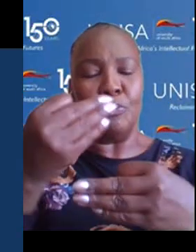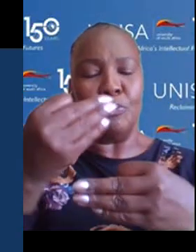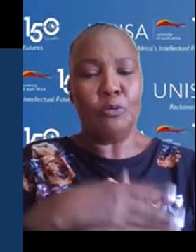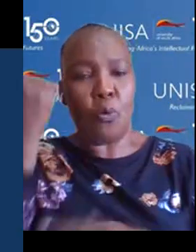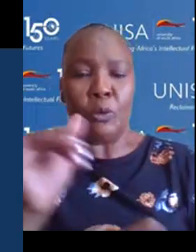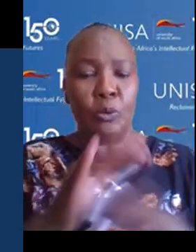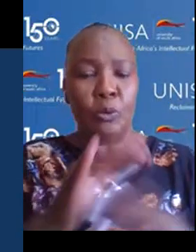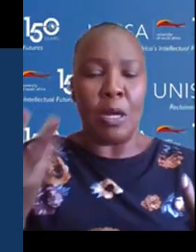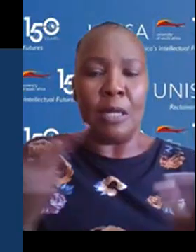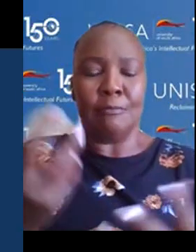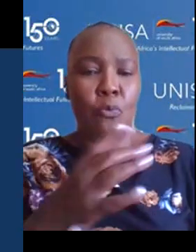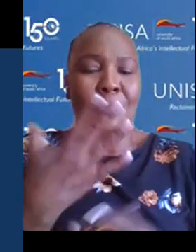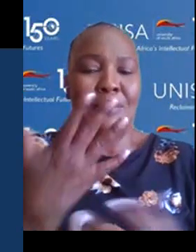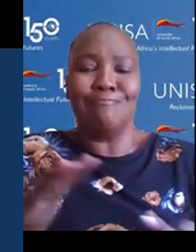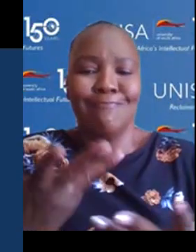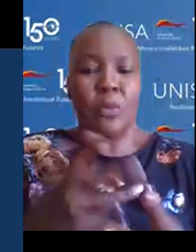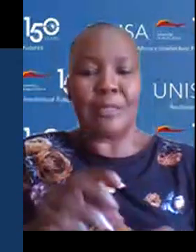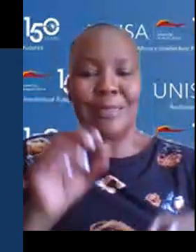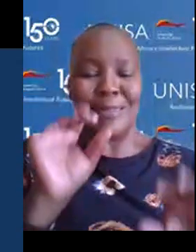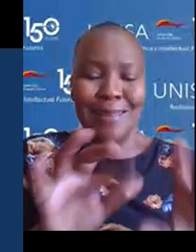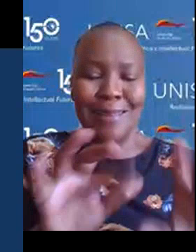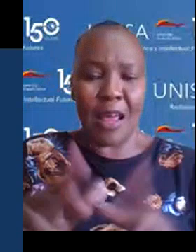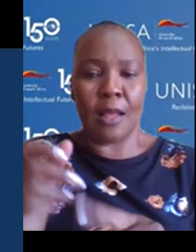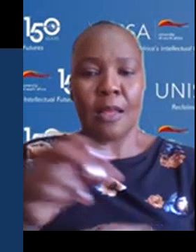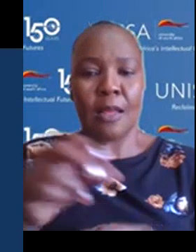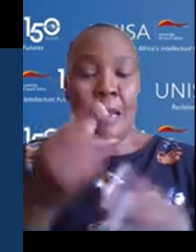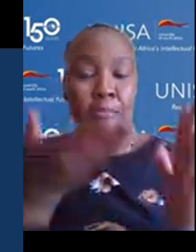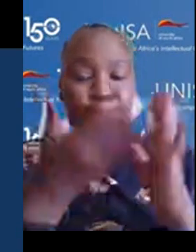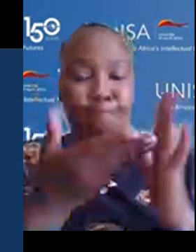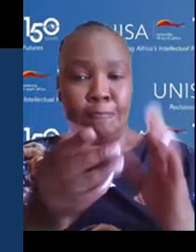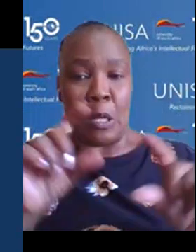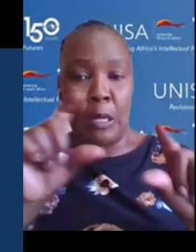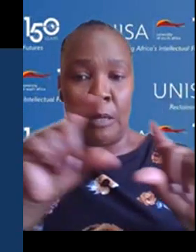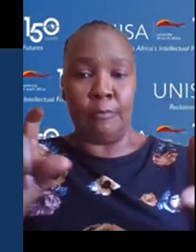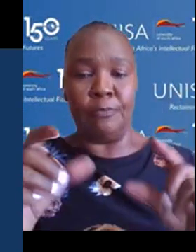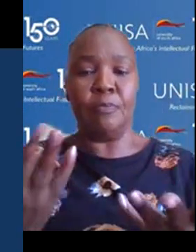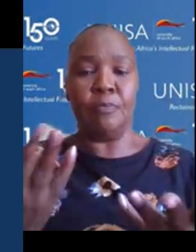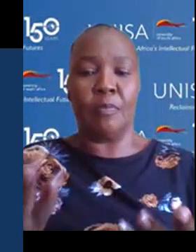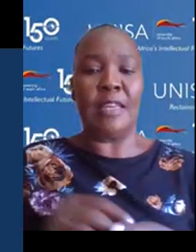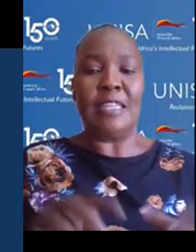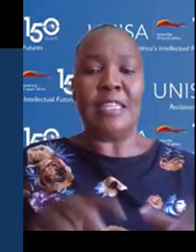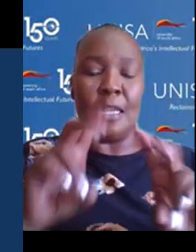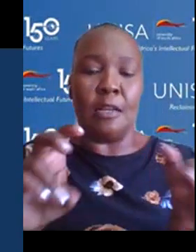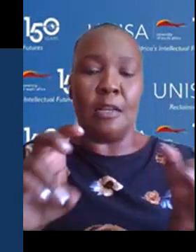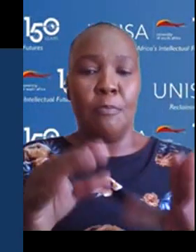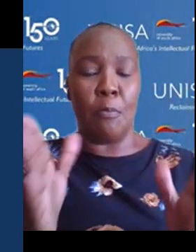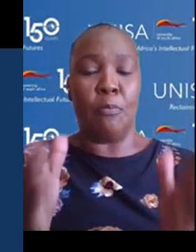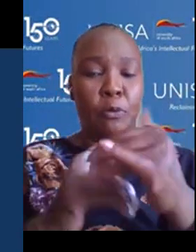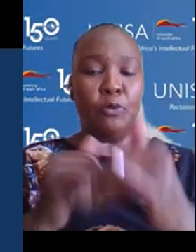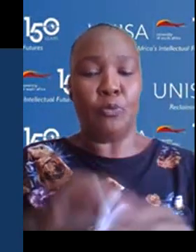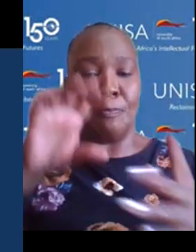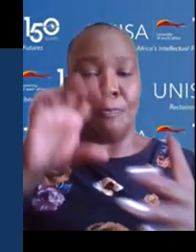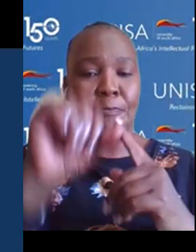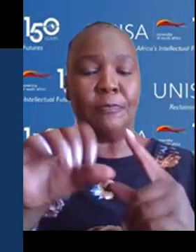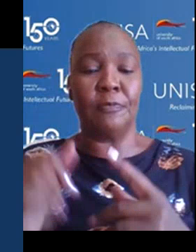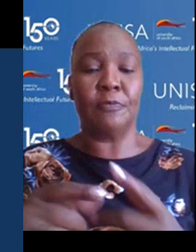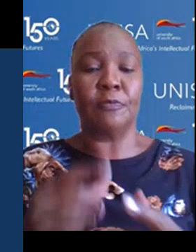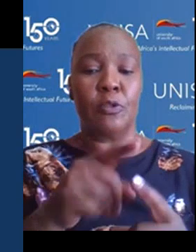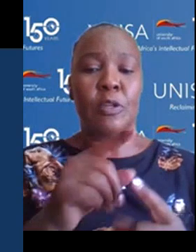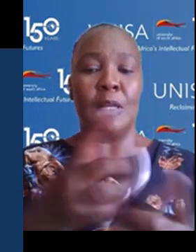you're looking for, try to type the file name or part of the file name, and the search box will try and find it for you. Then you've got